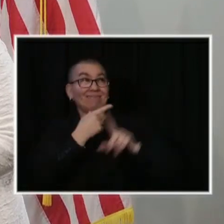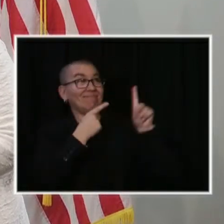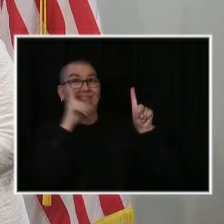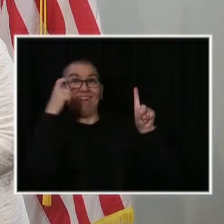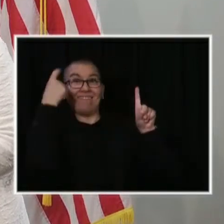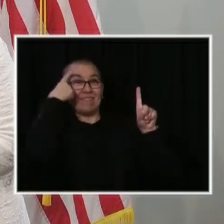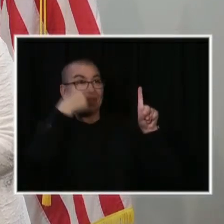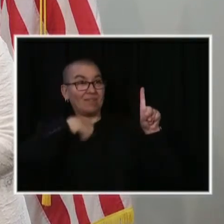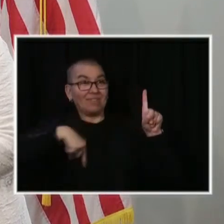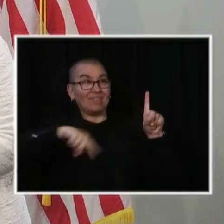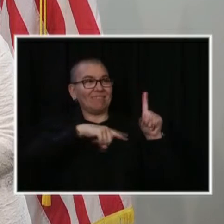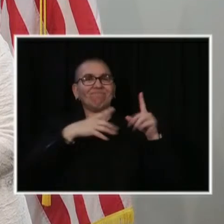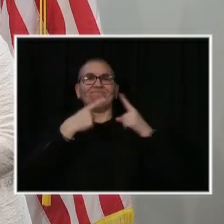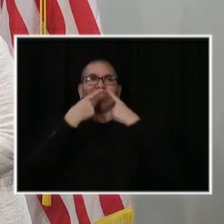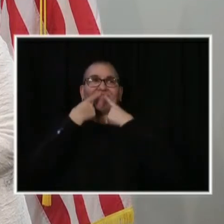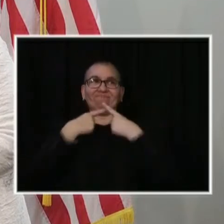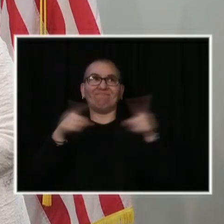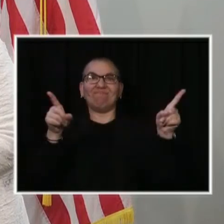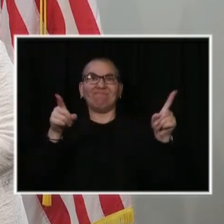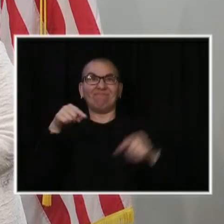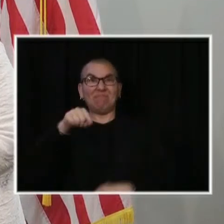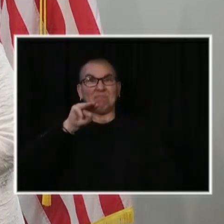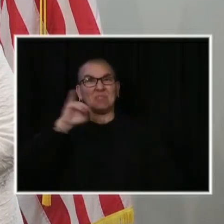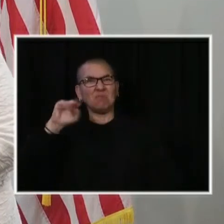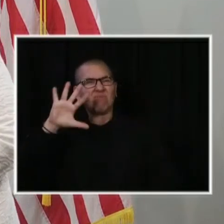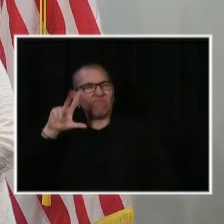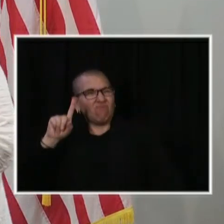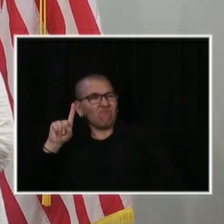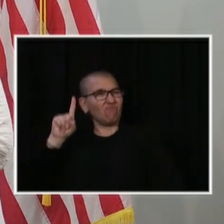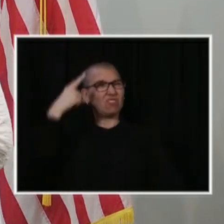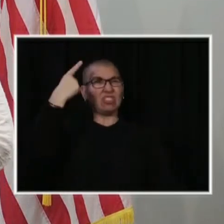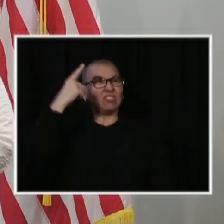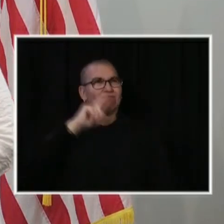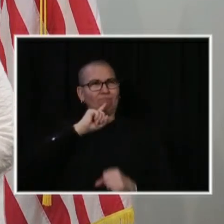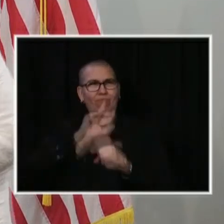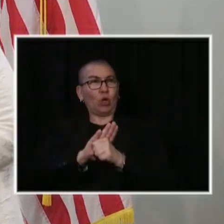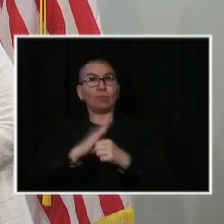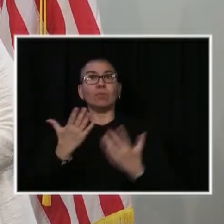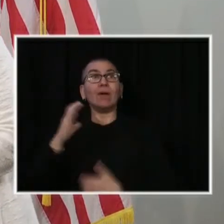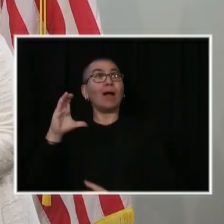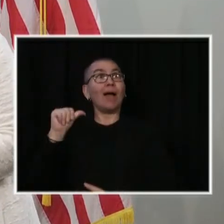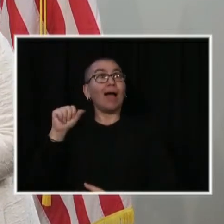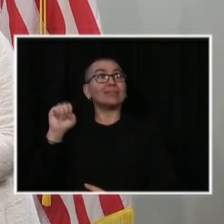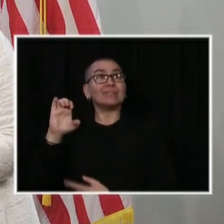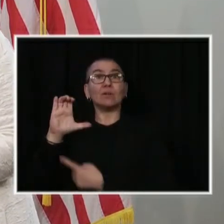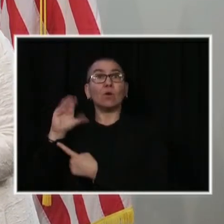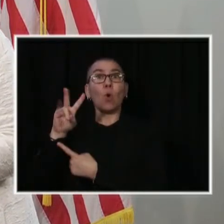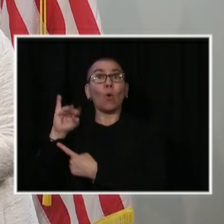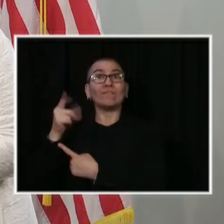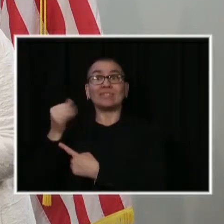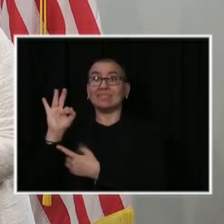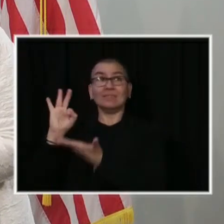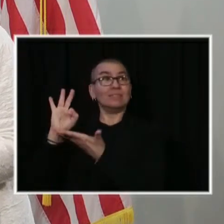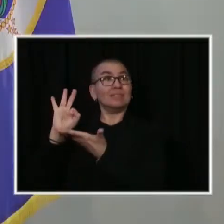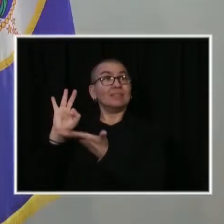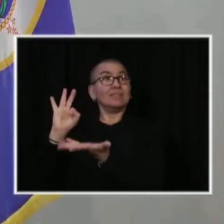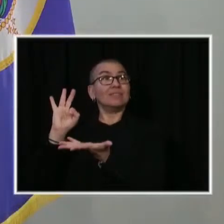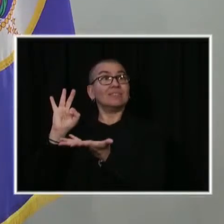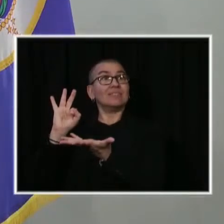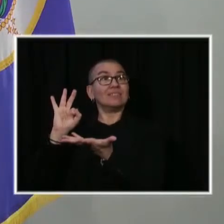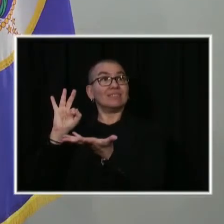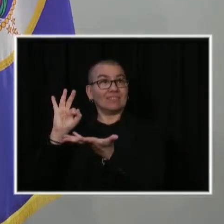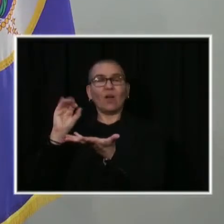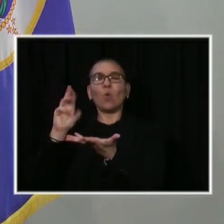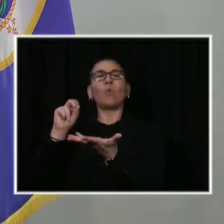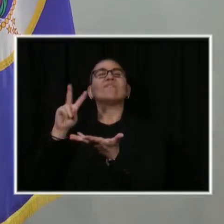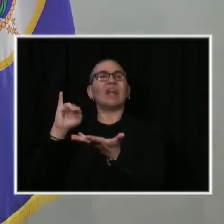to announce Minnesota's first confirmed case of what we then called novel coronavirus. We had known